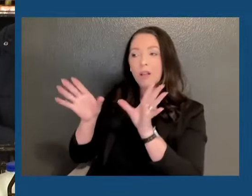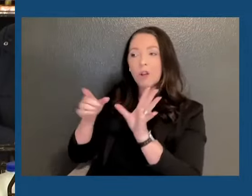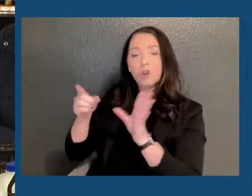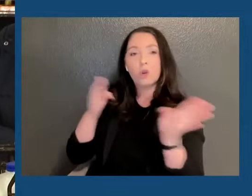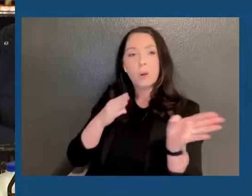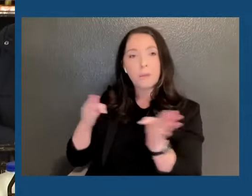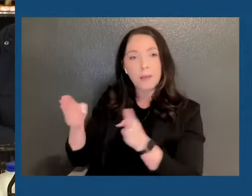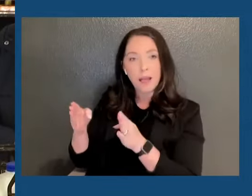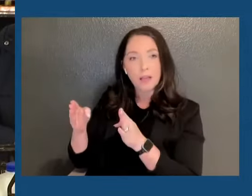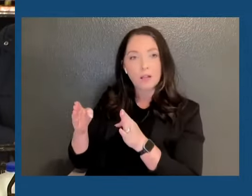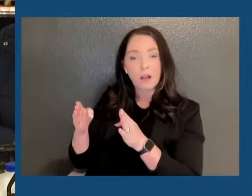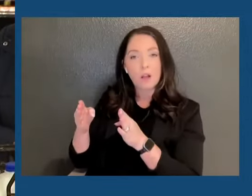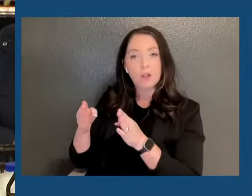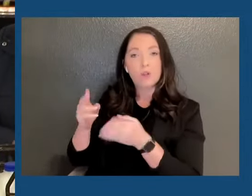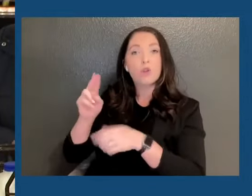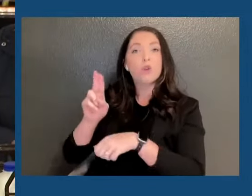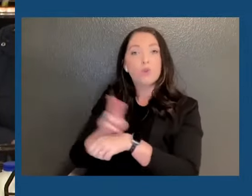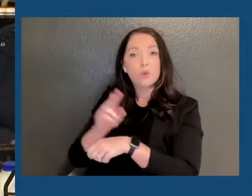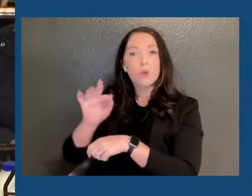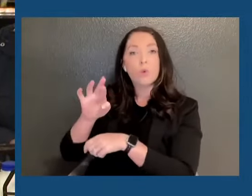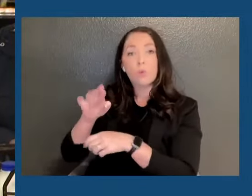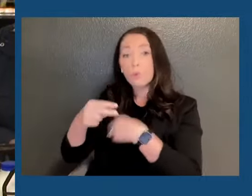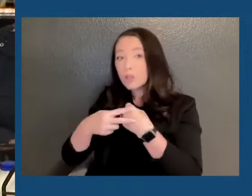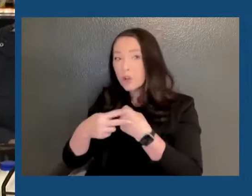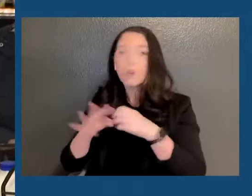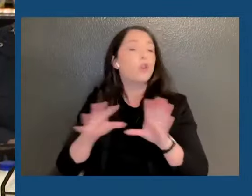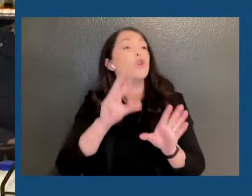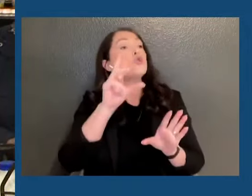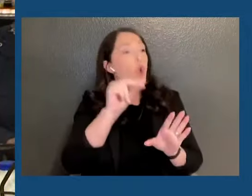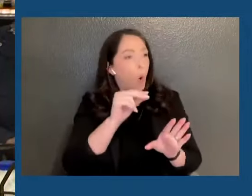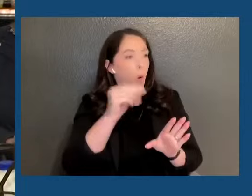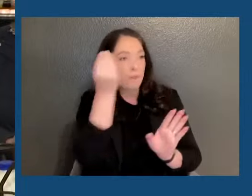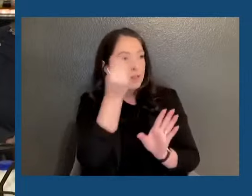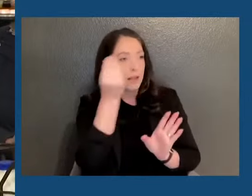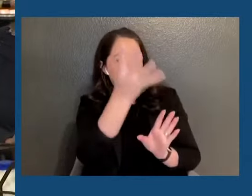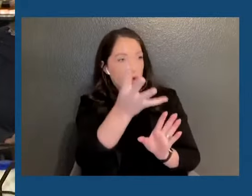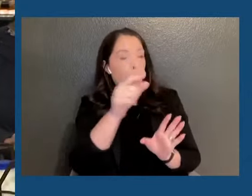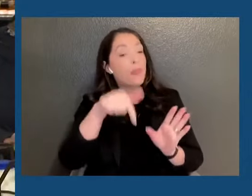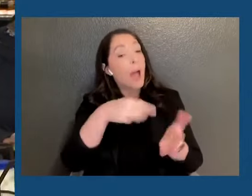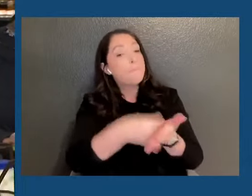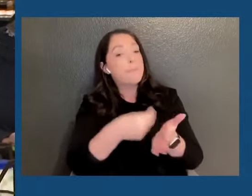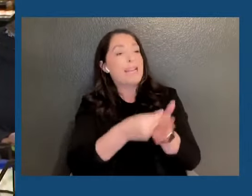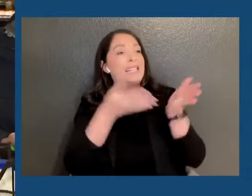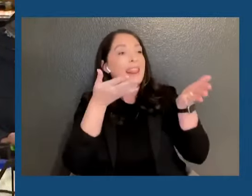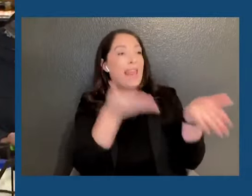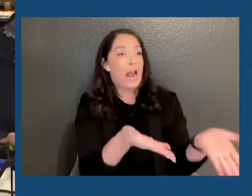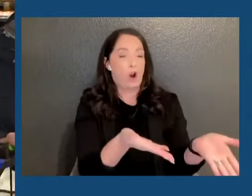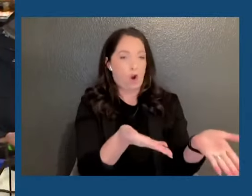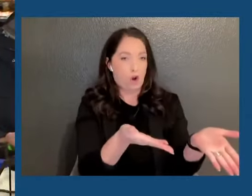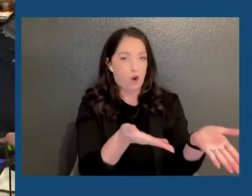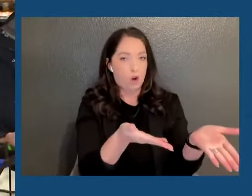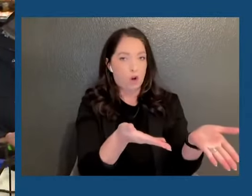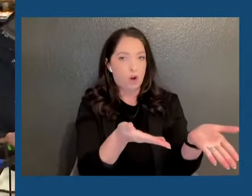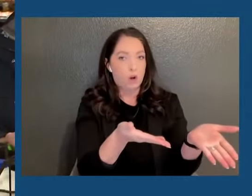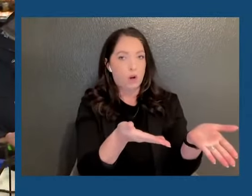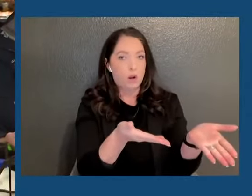dipping into the reserve? No, I'm just saying that money is there. I mean, that money has been exceeded our